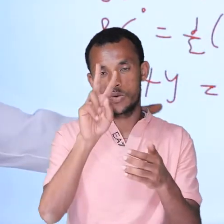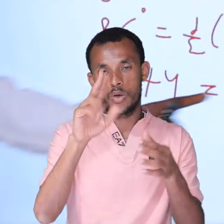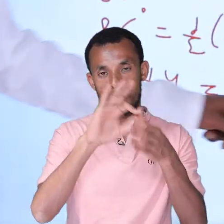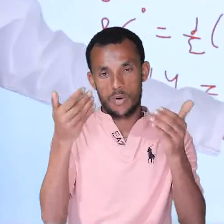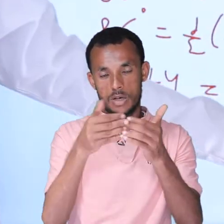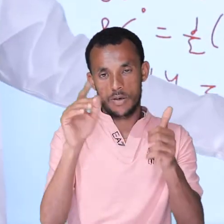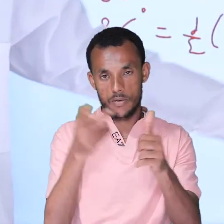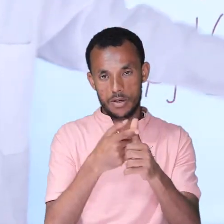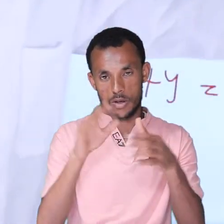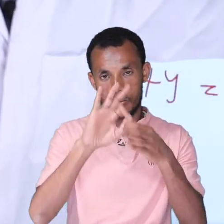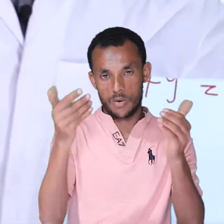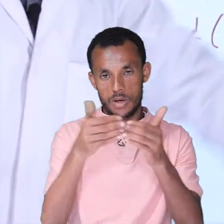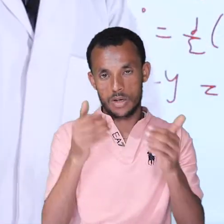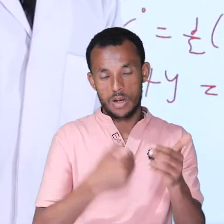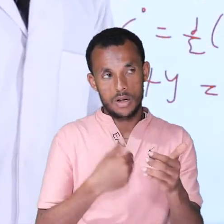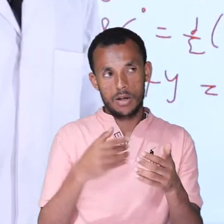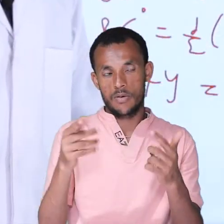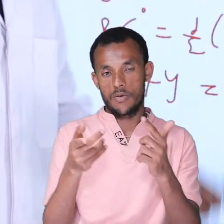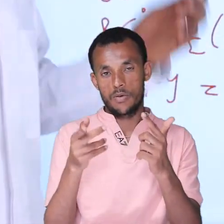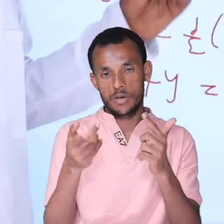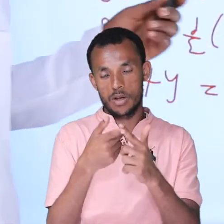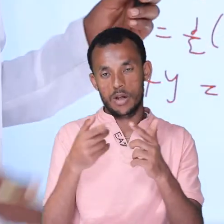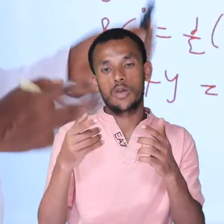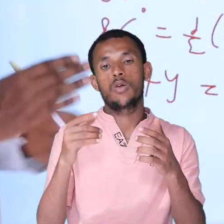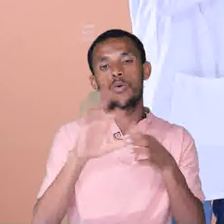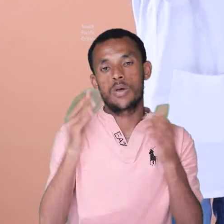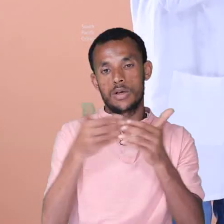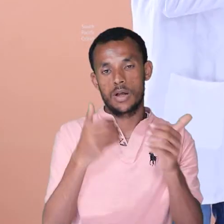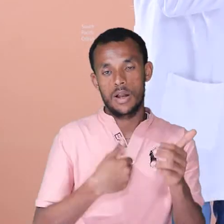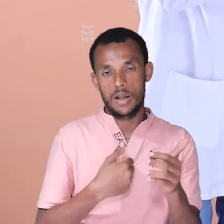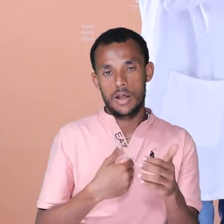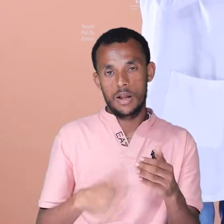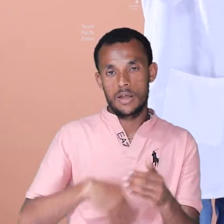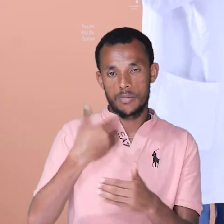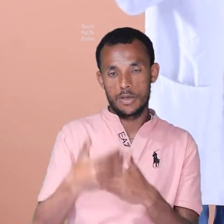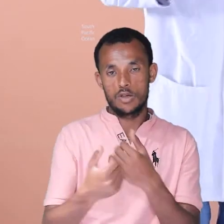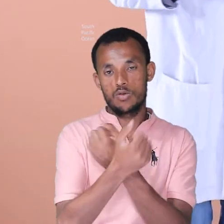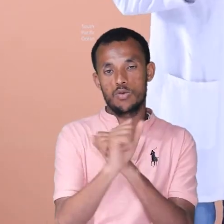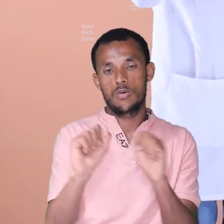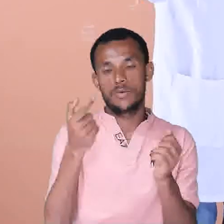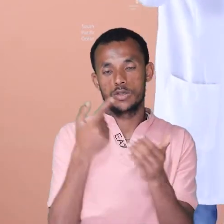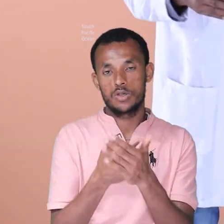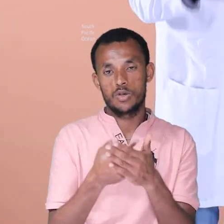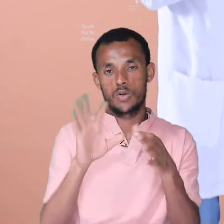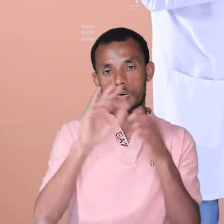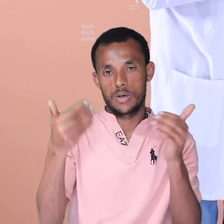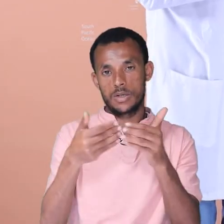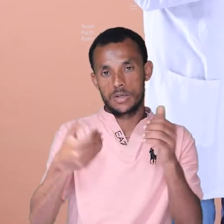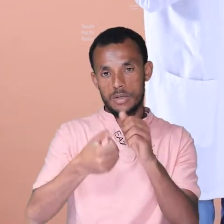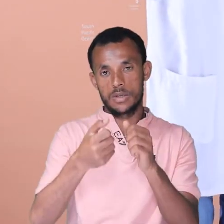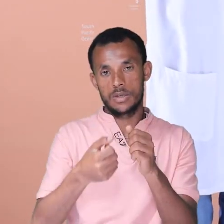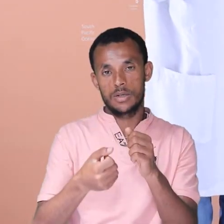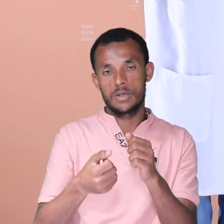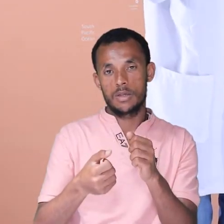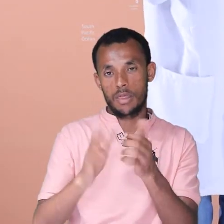The first equation is here. The second equation is here. Therefore, let me solve these two equations simultaneously. Simultaneously